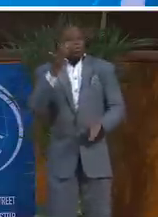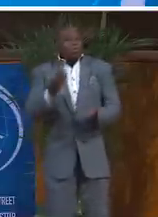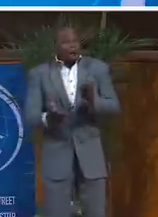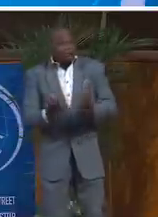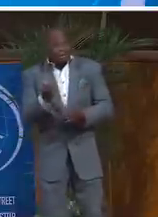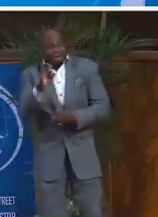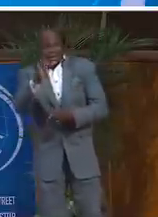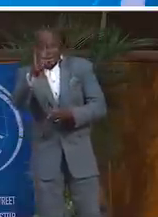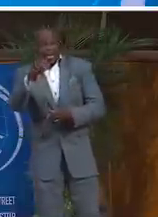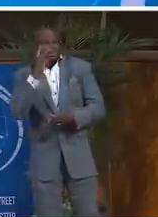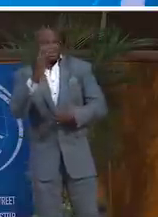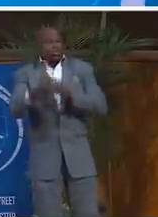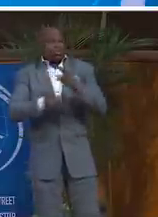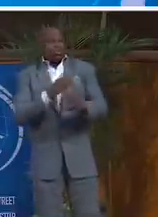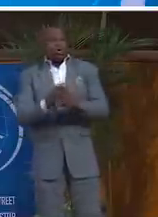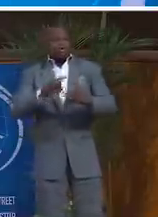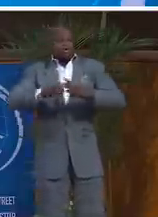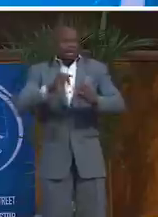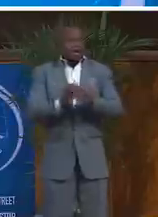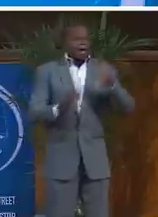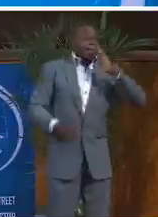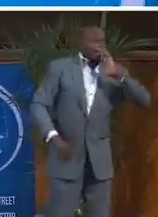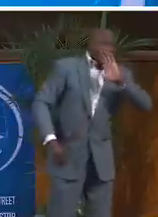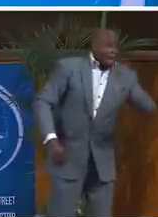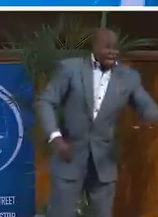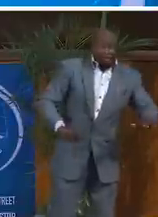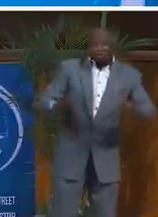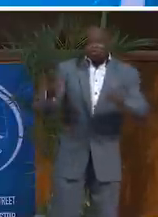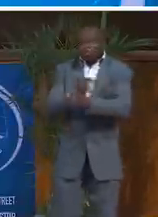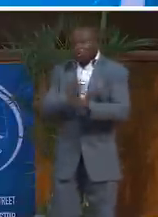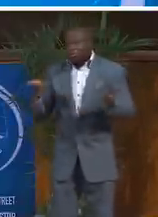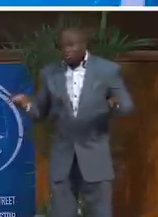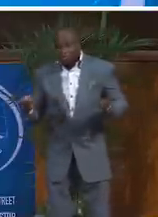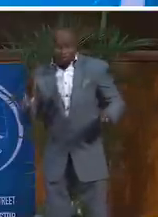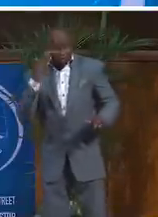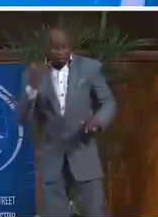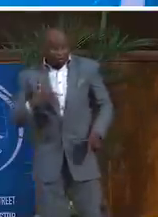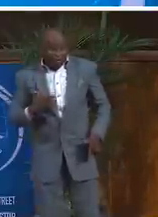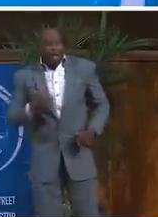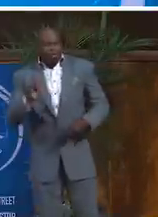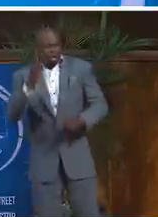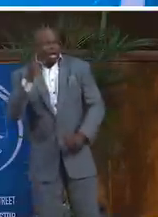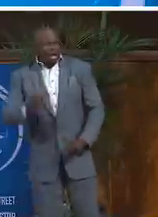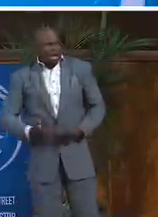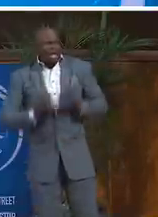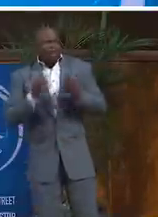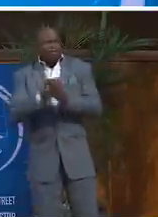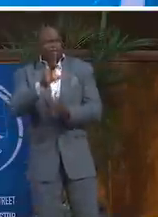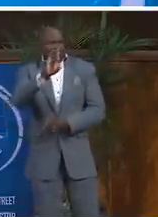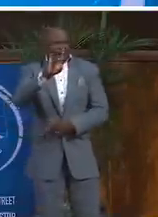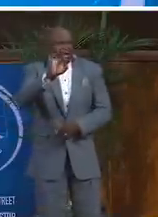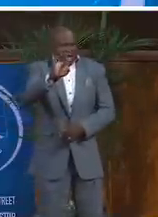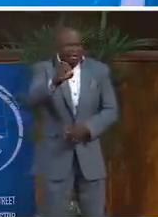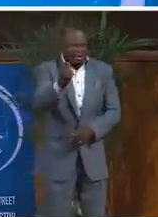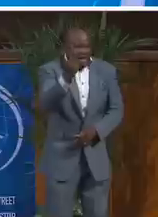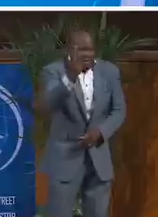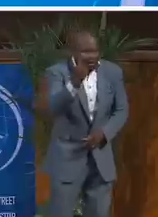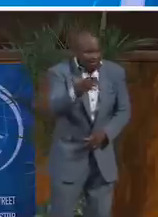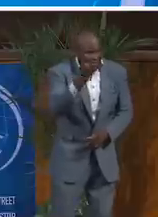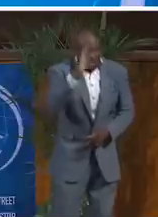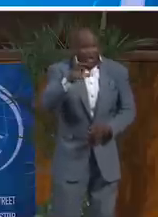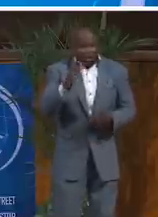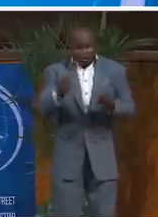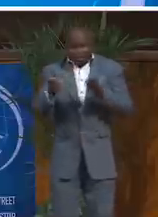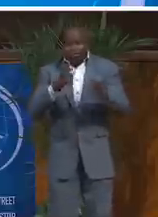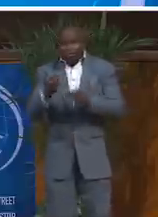know what it's like to see the world go from bad to worse. We've lived through 9/11. We've dealt